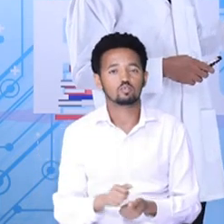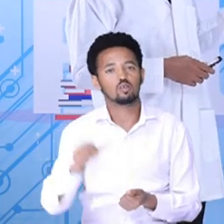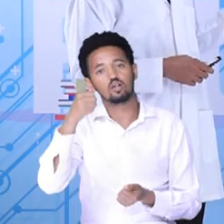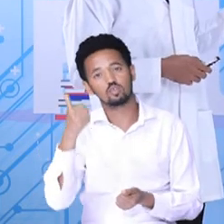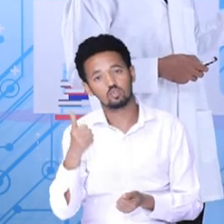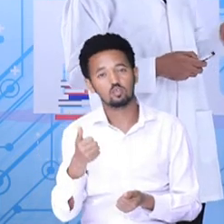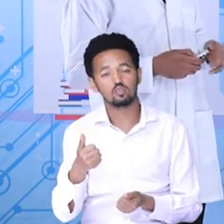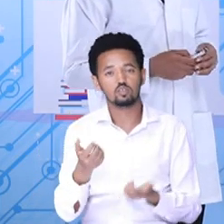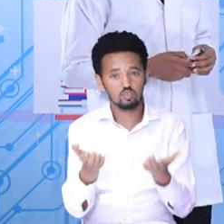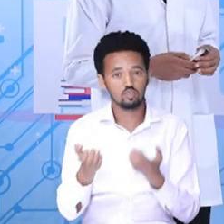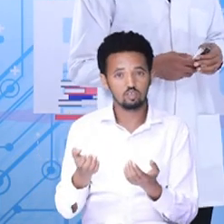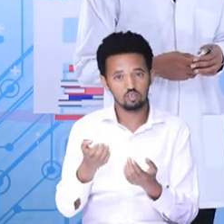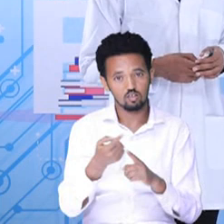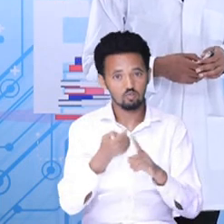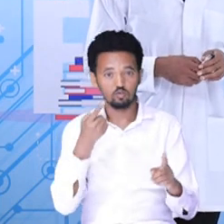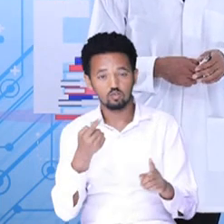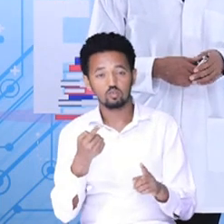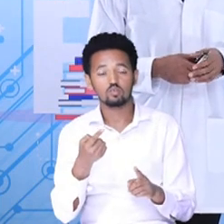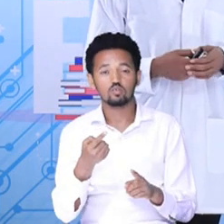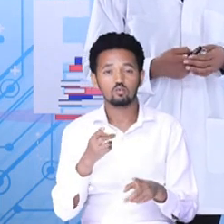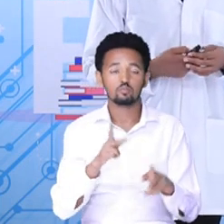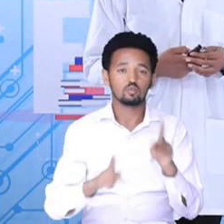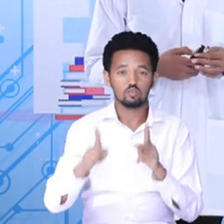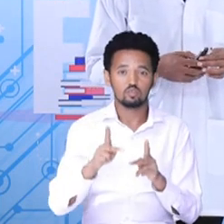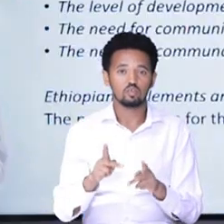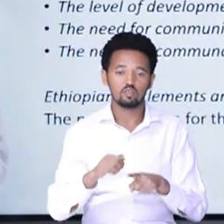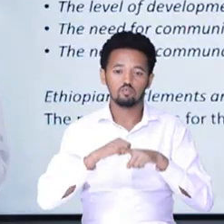Another one is the need for community defense.